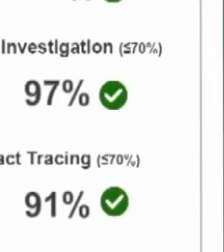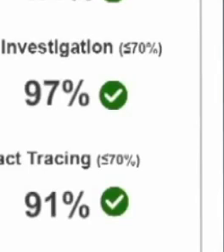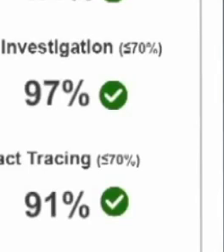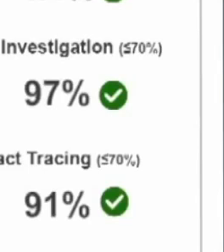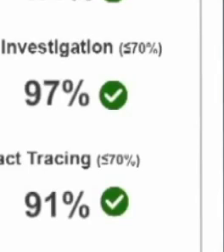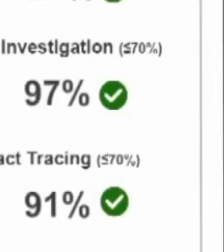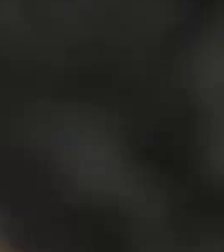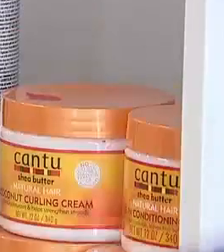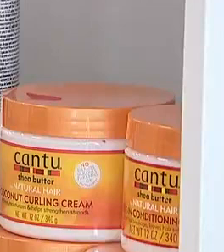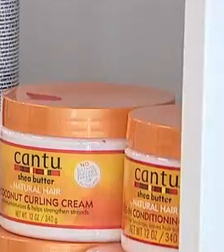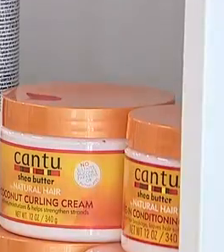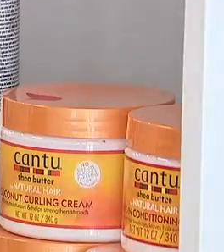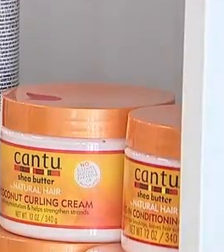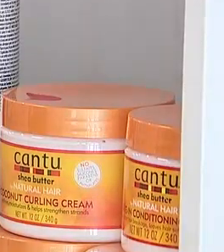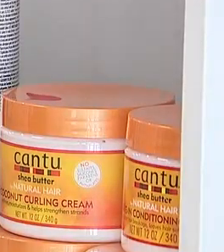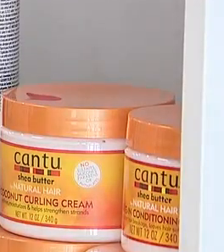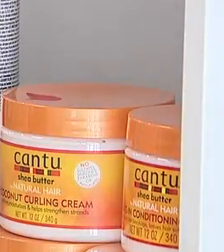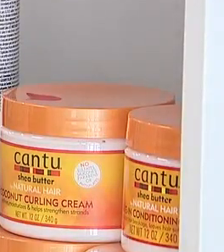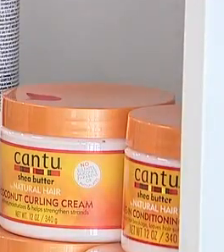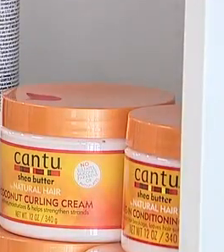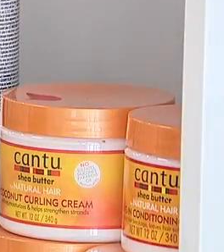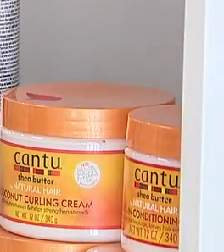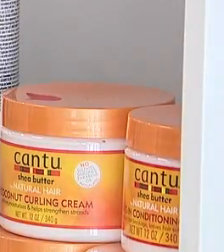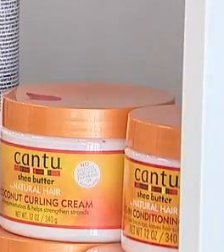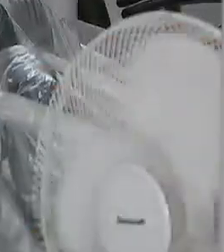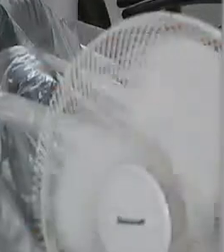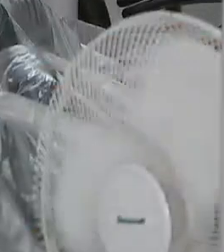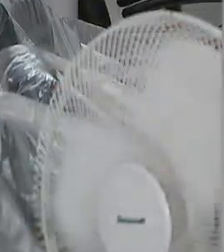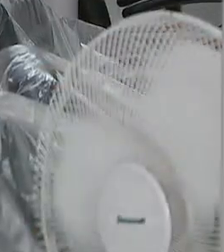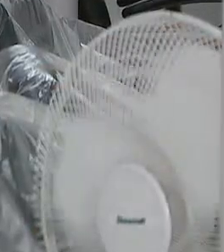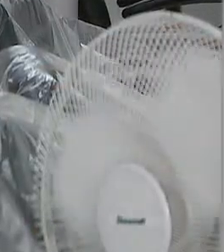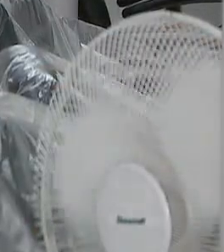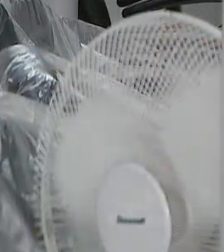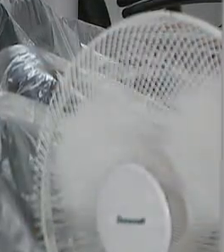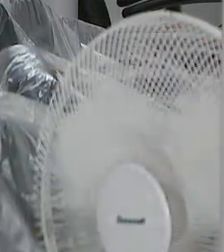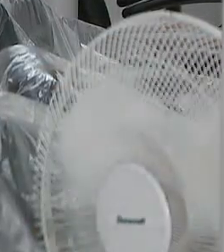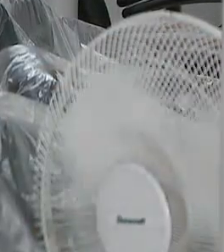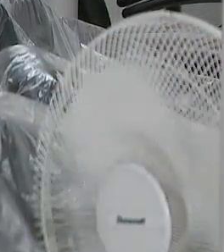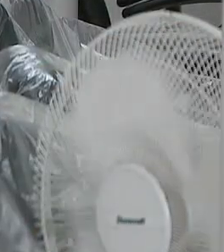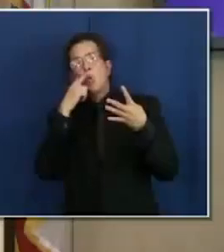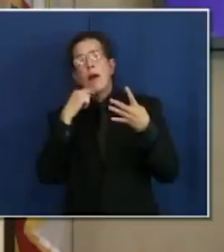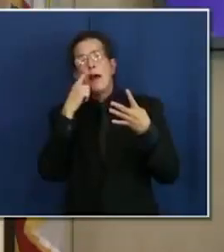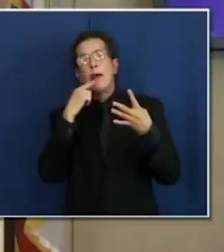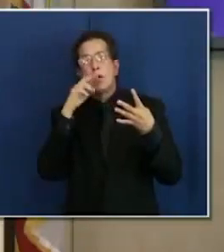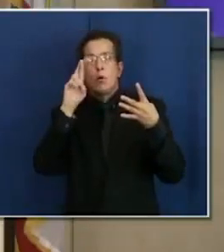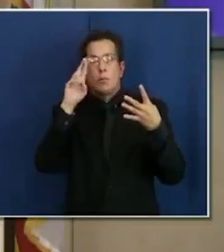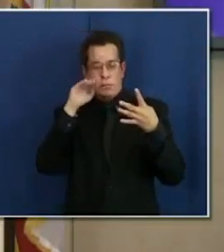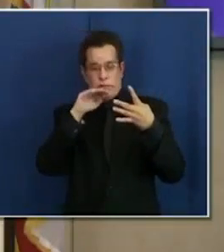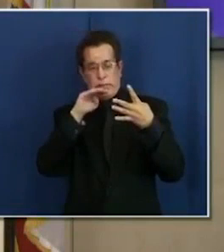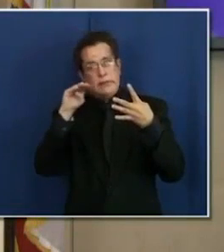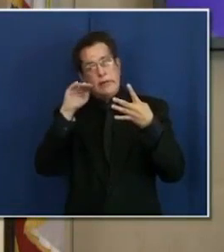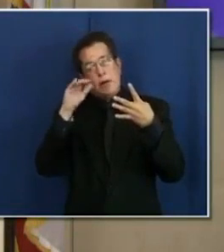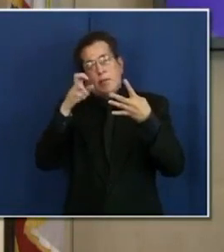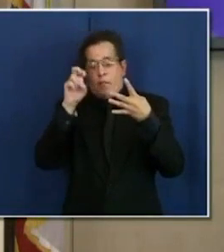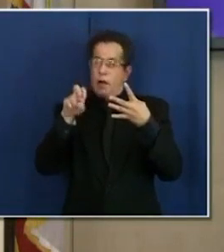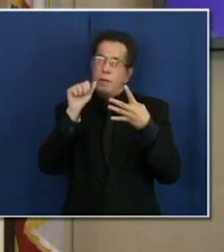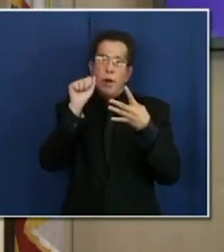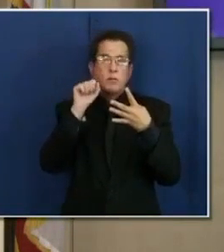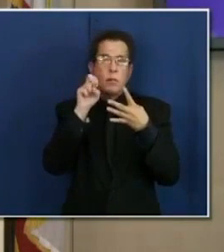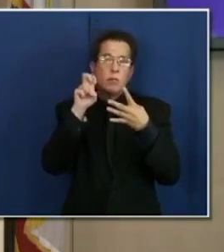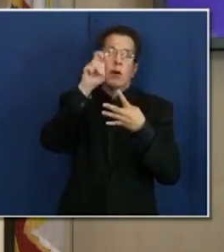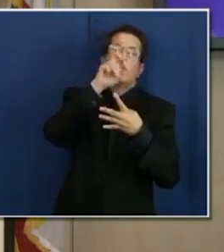move to the purple zone, and the majority of indoor business operations would have to close once again. We could potentially move up. We